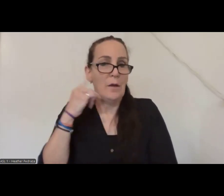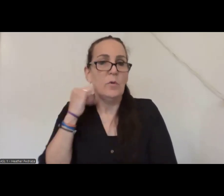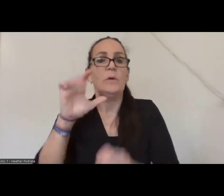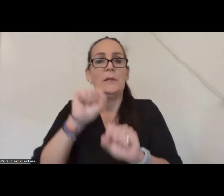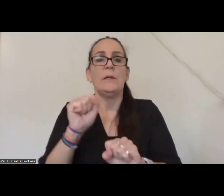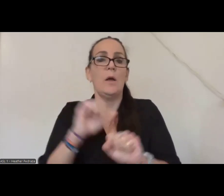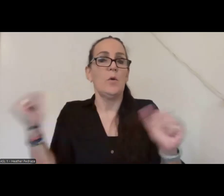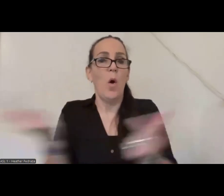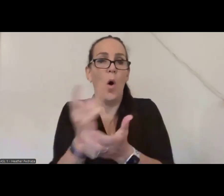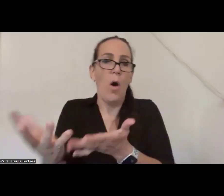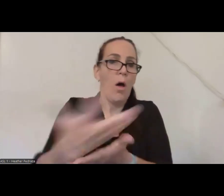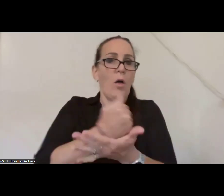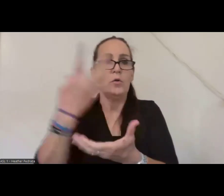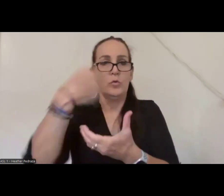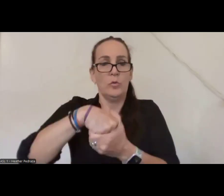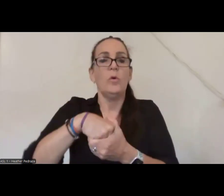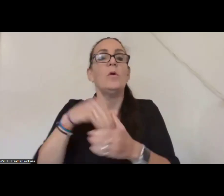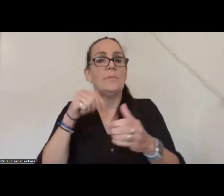all.